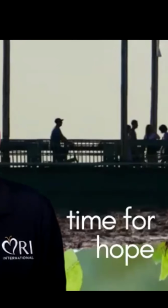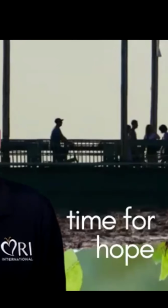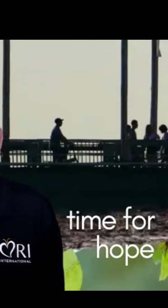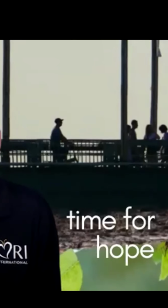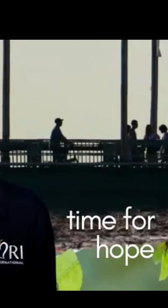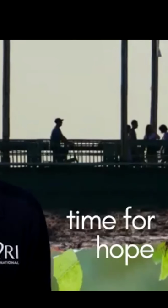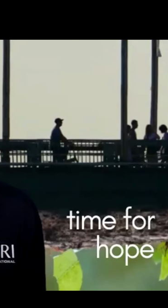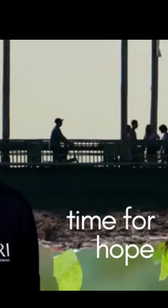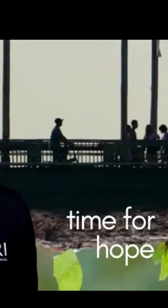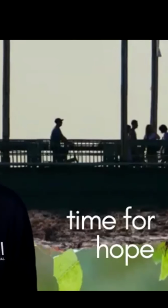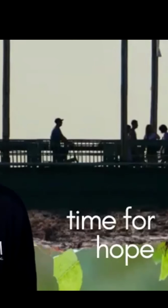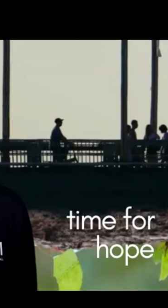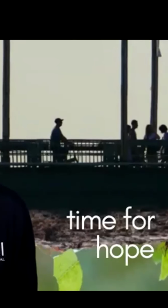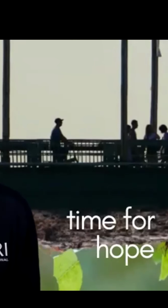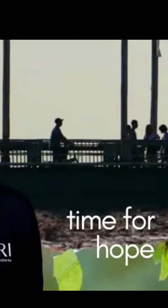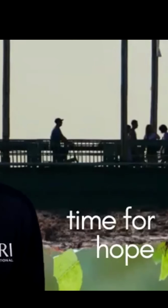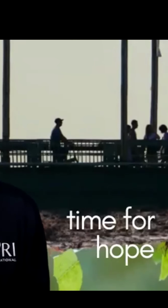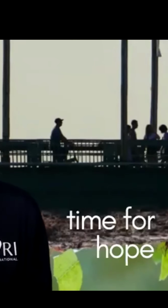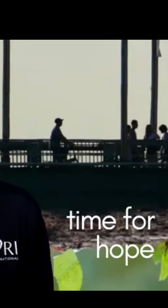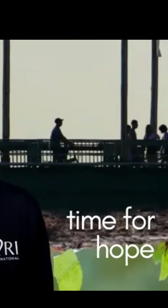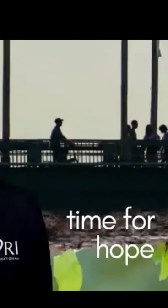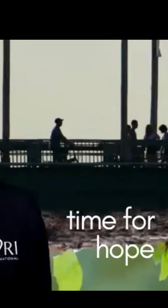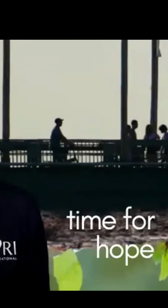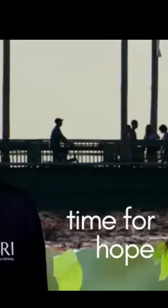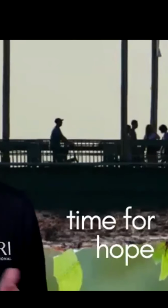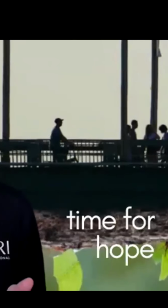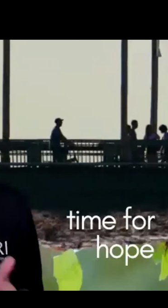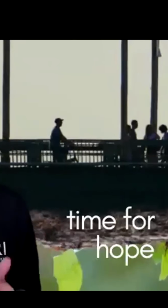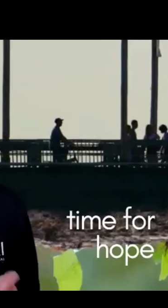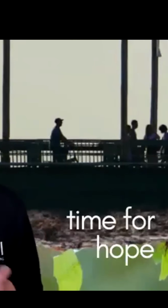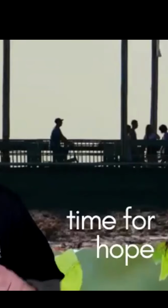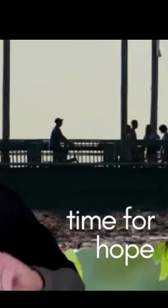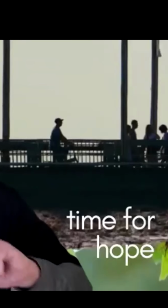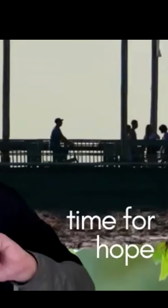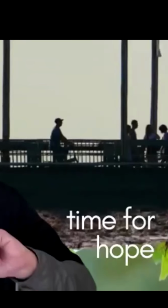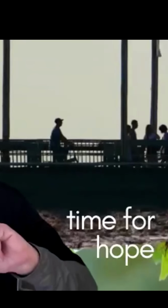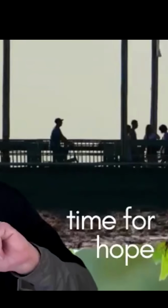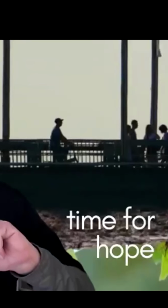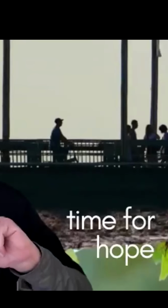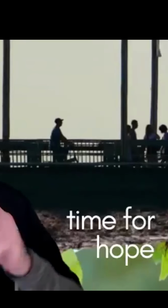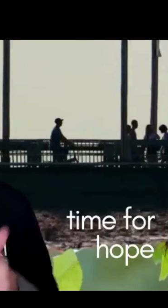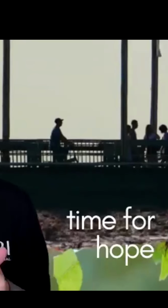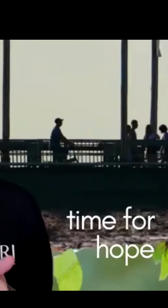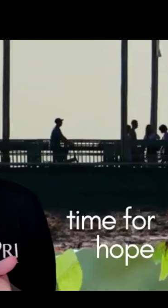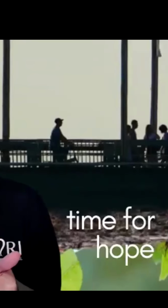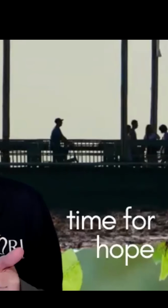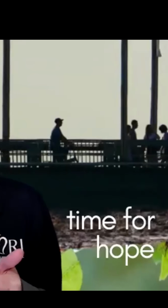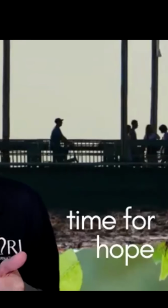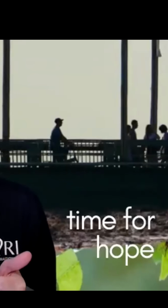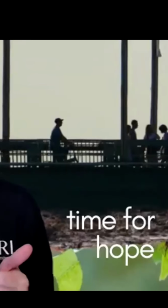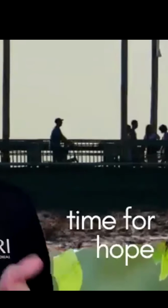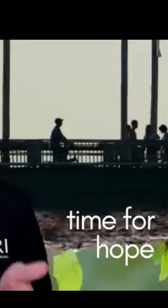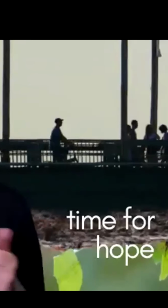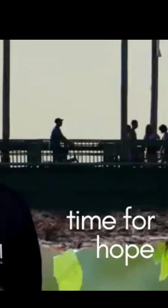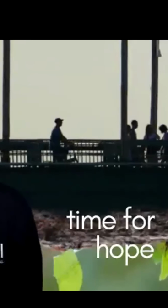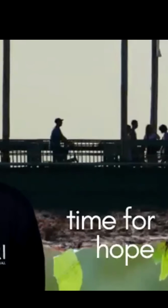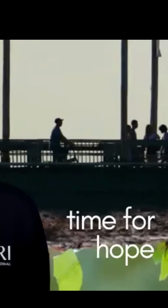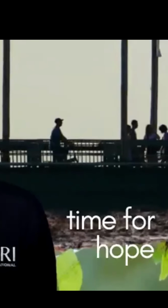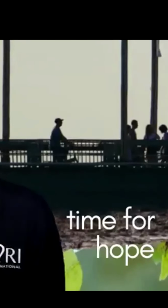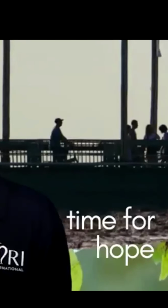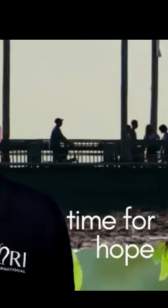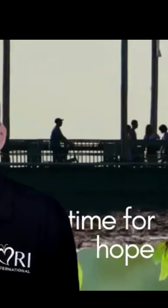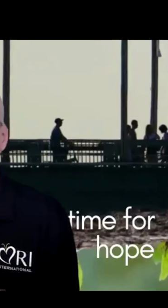sort of emotional impact. So we really have to look at that. We also have to look at the mutuality. If someone walks in to